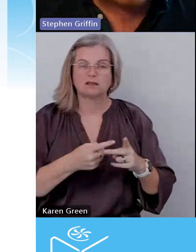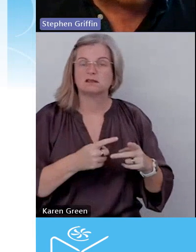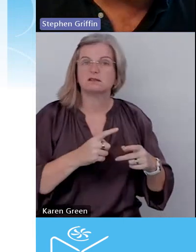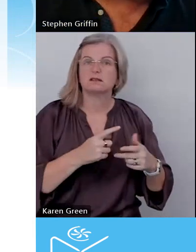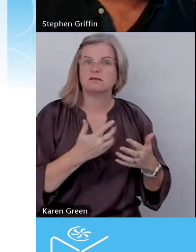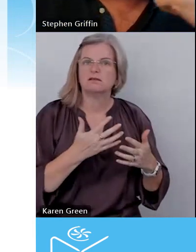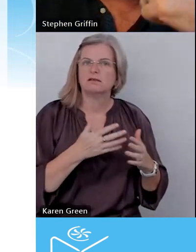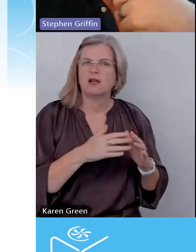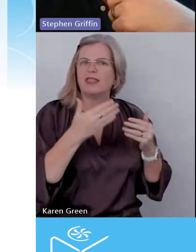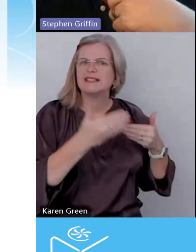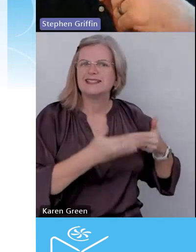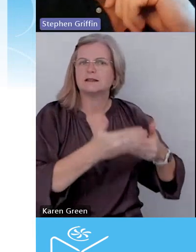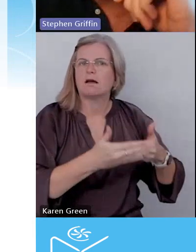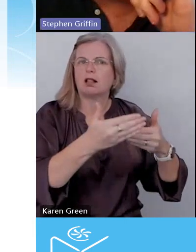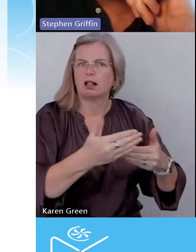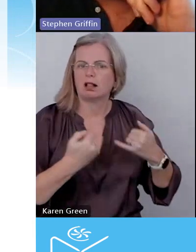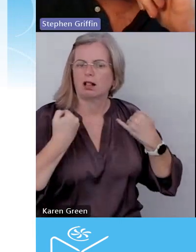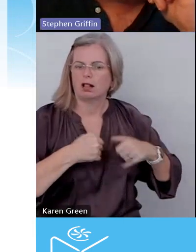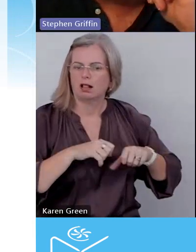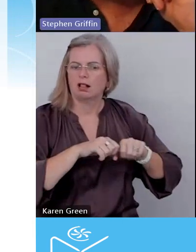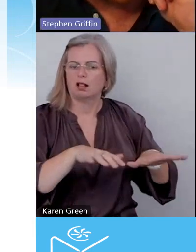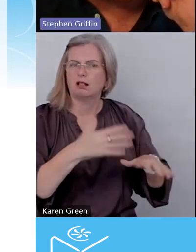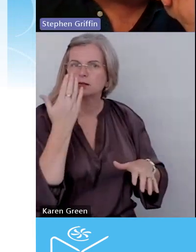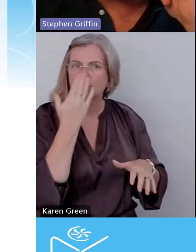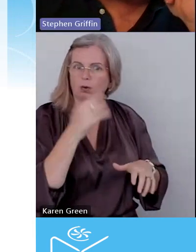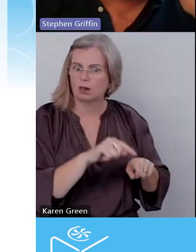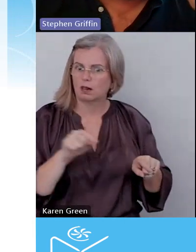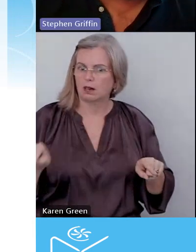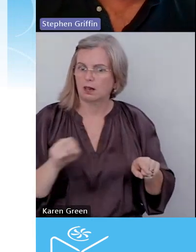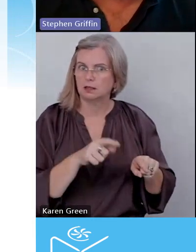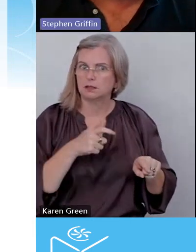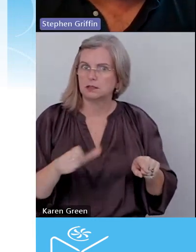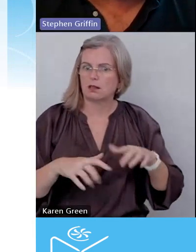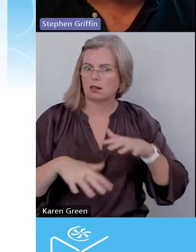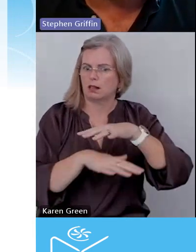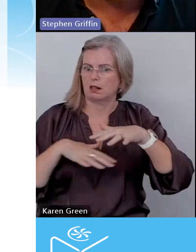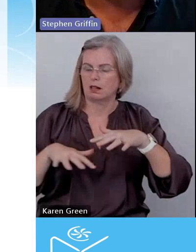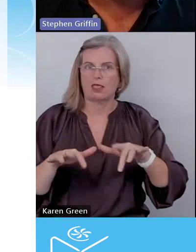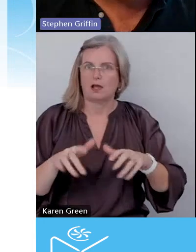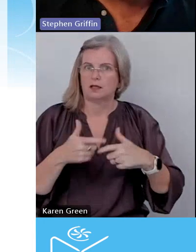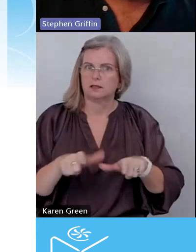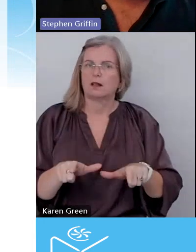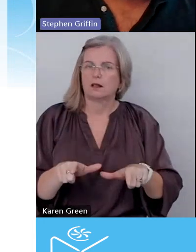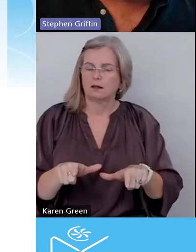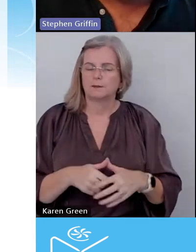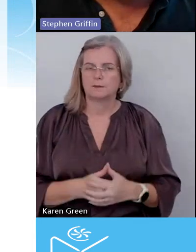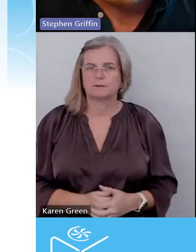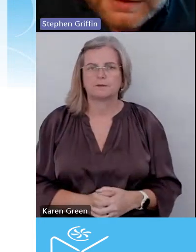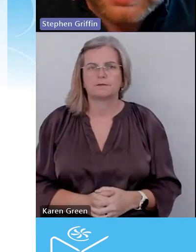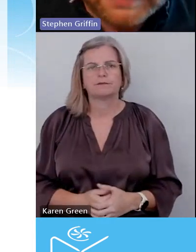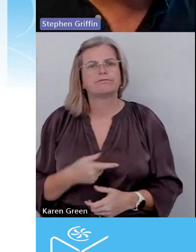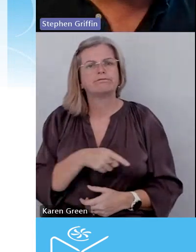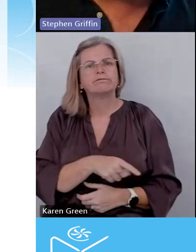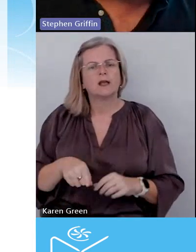decades. I'll try and convey and dispel the myths around the fact that childhood diseases really are